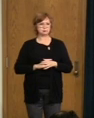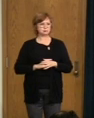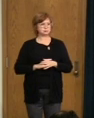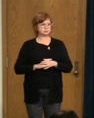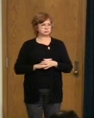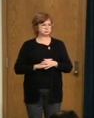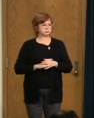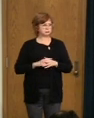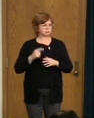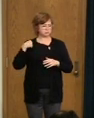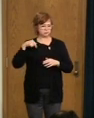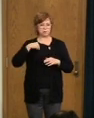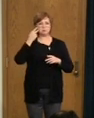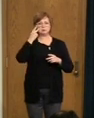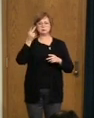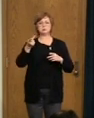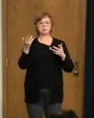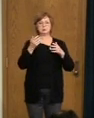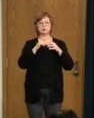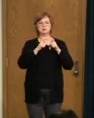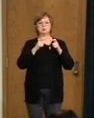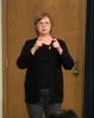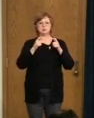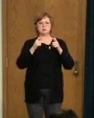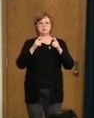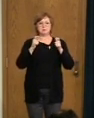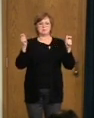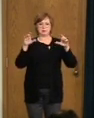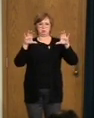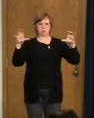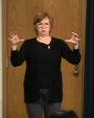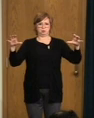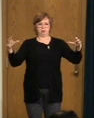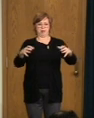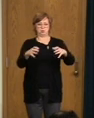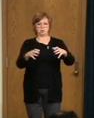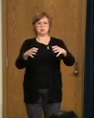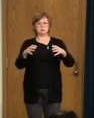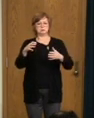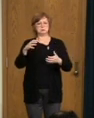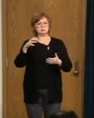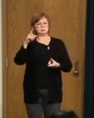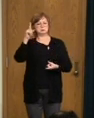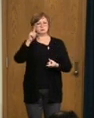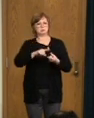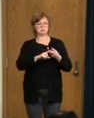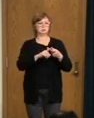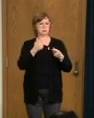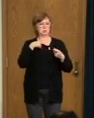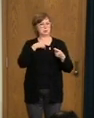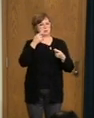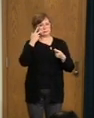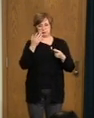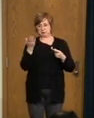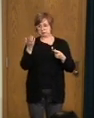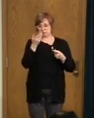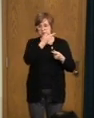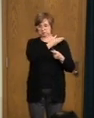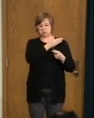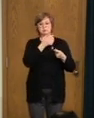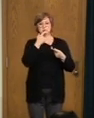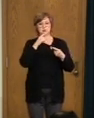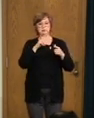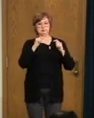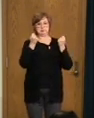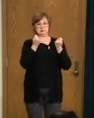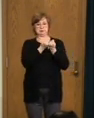as well, large gatherings. And of course, the outbreaks in team sports, again, currently are not happening. So I